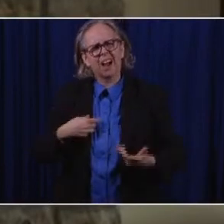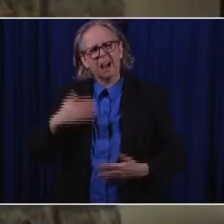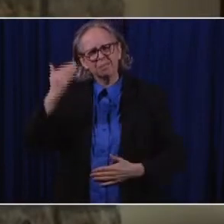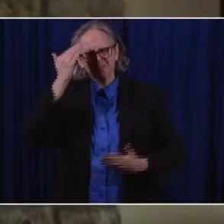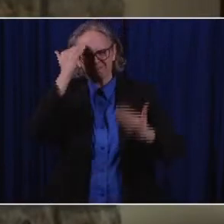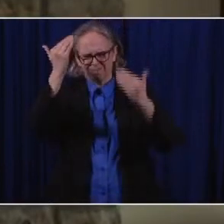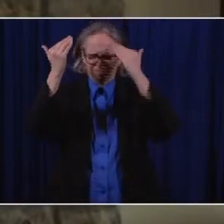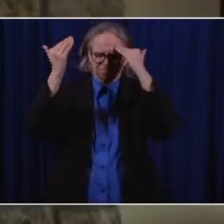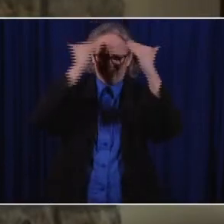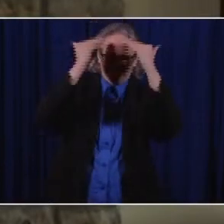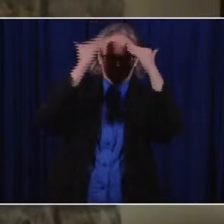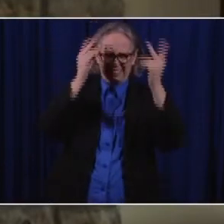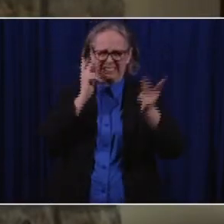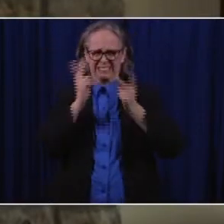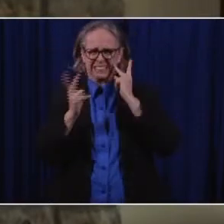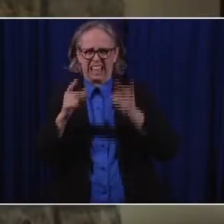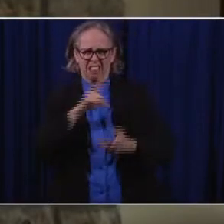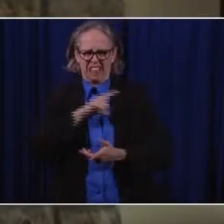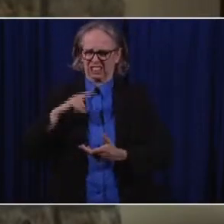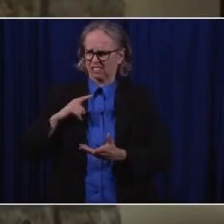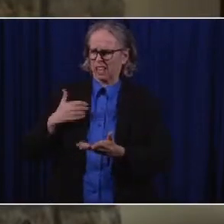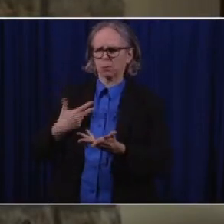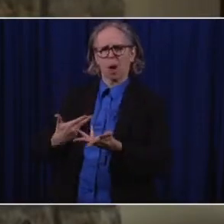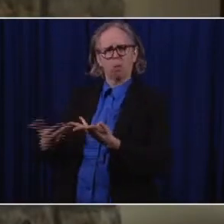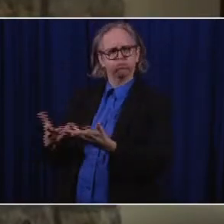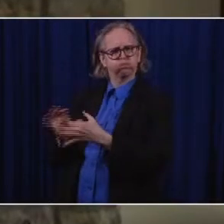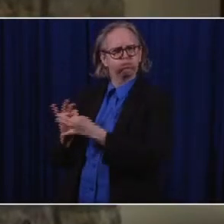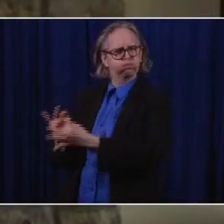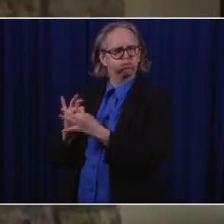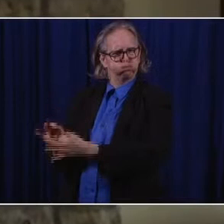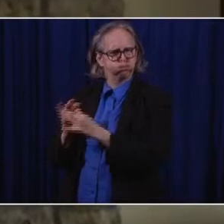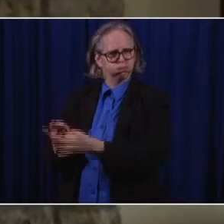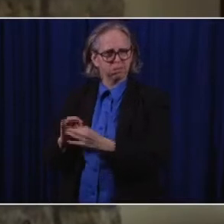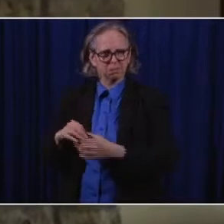bodies and observing legislative bodies to know that doesn't always occur.